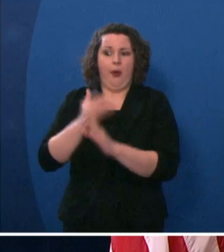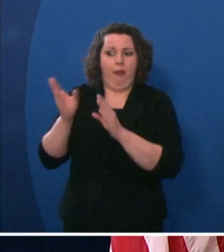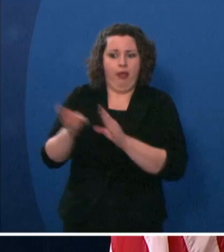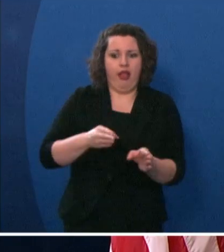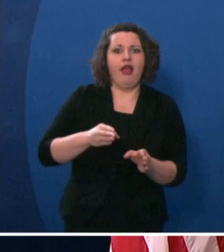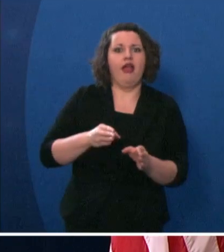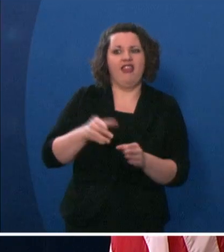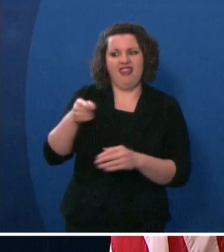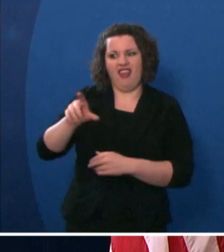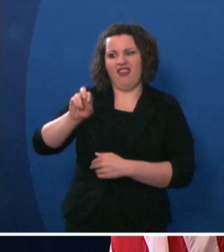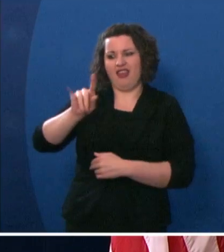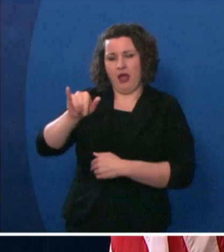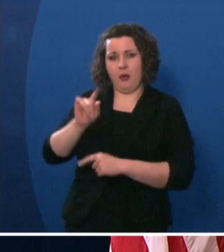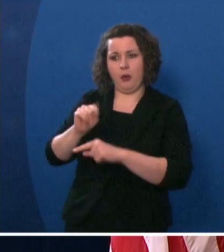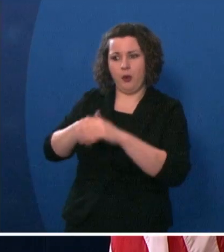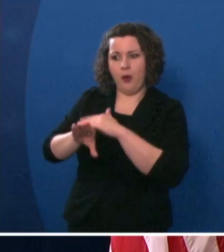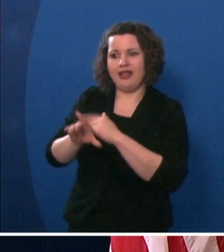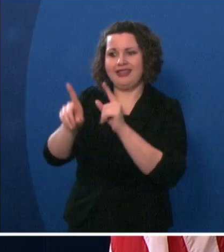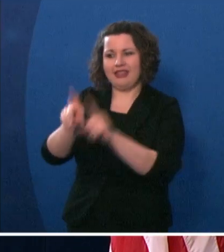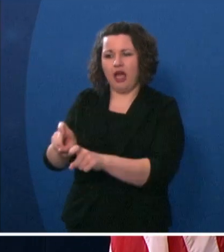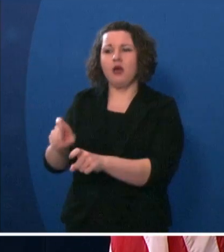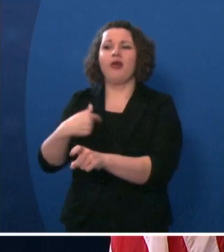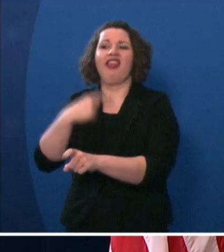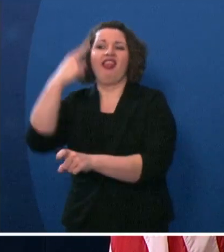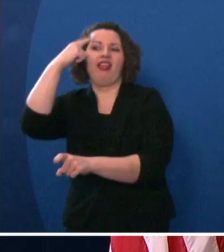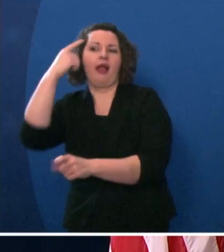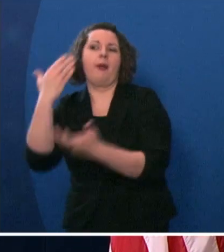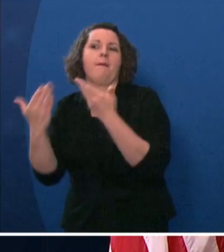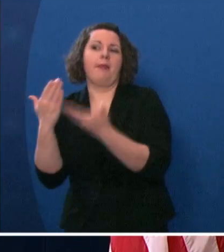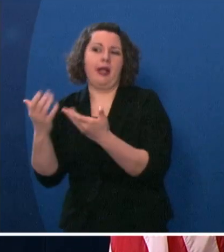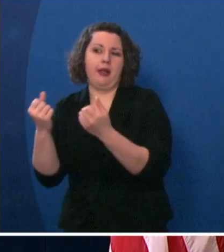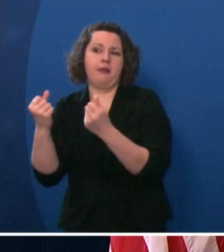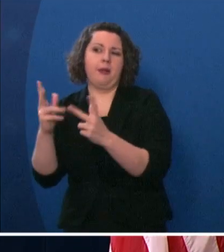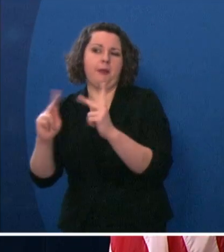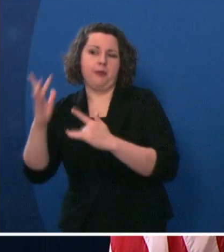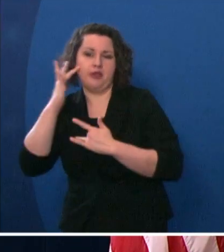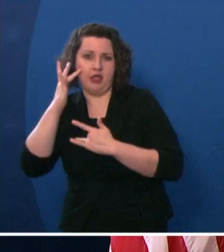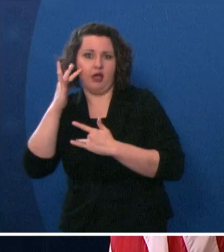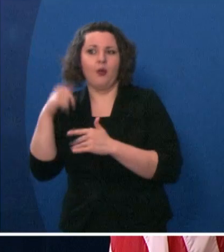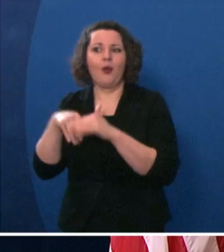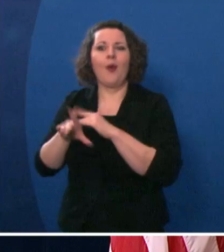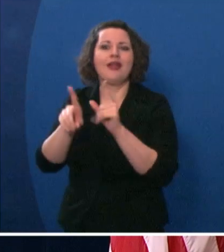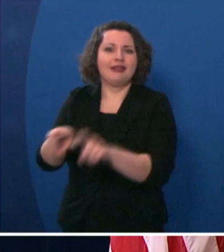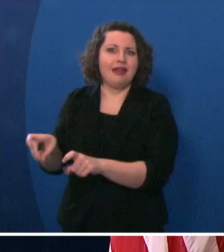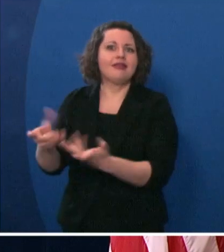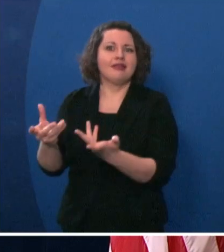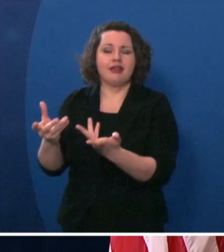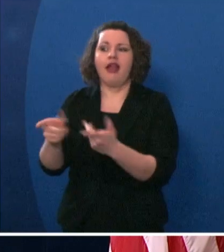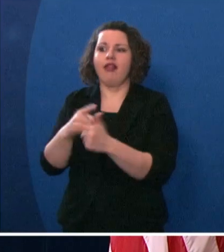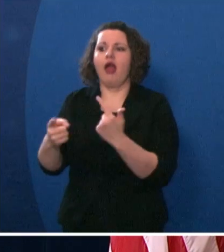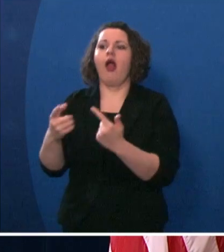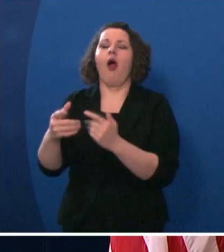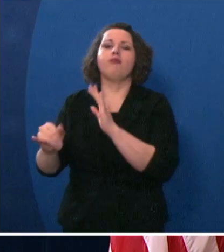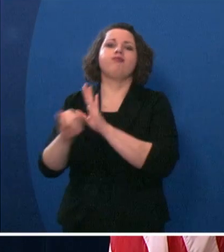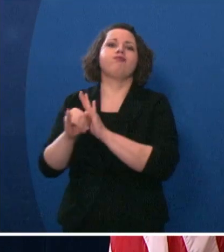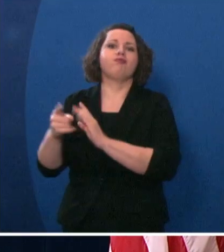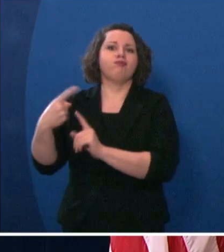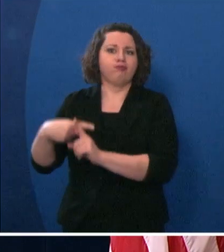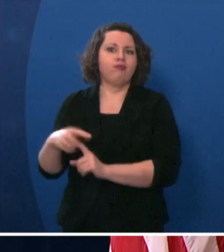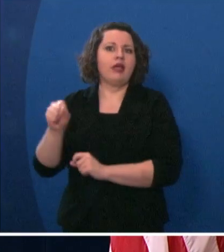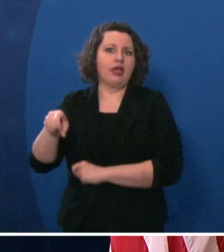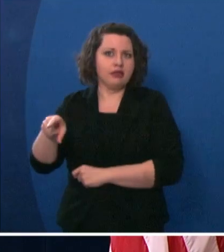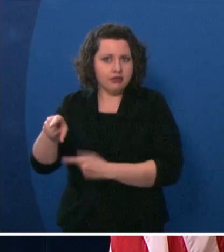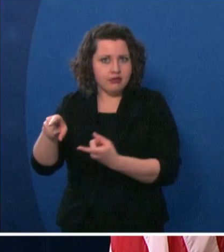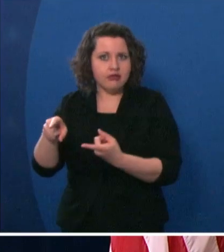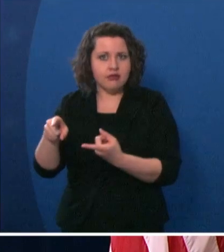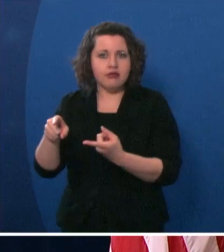county testing areas that we think potentially might be a hotspot to get some sense of if there is additional virus